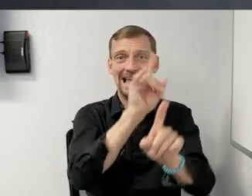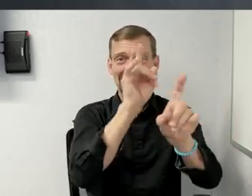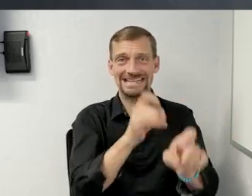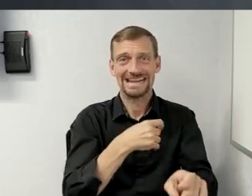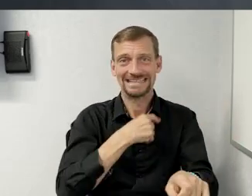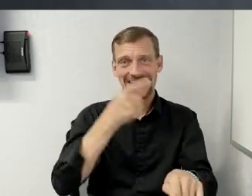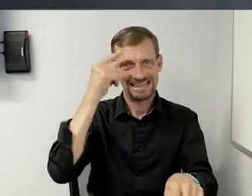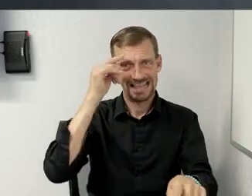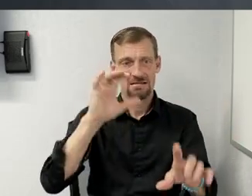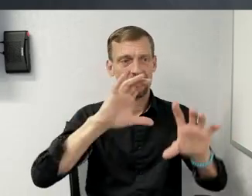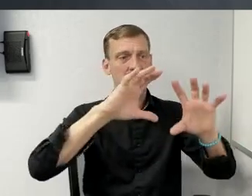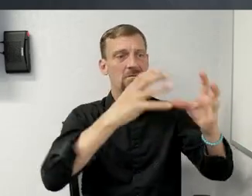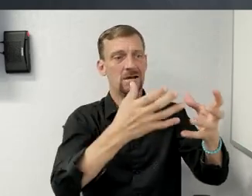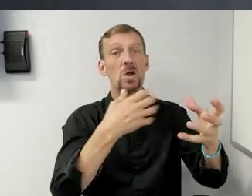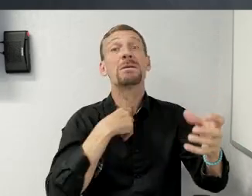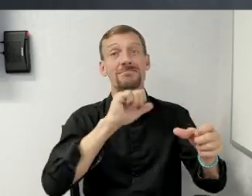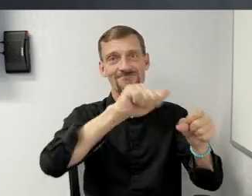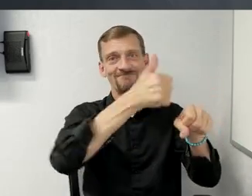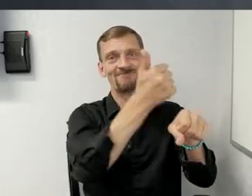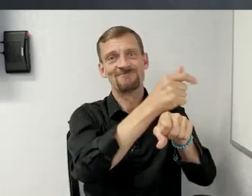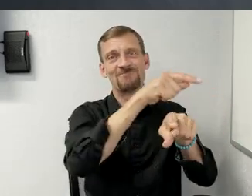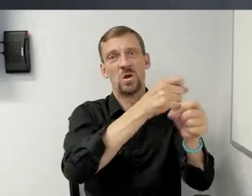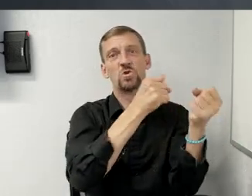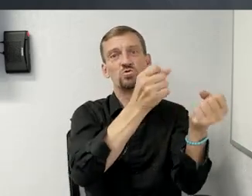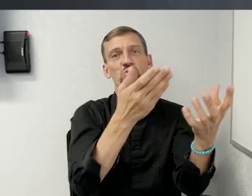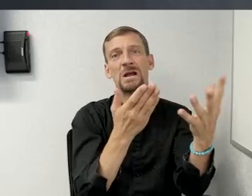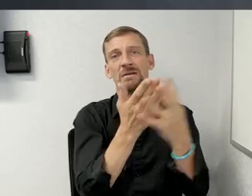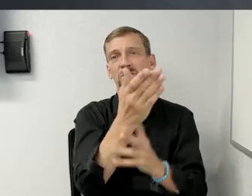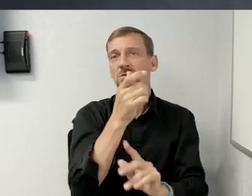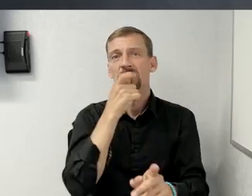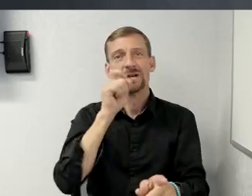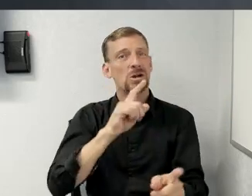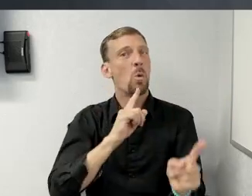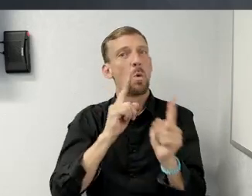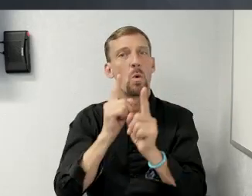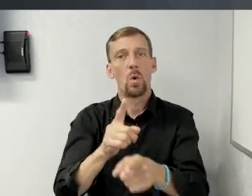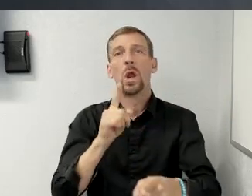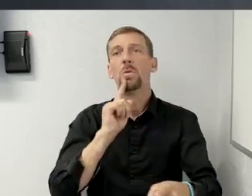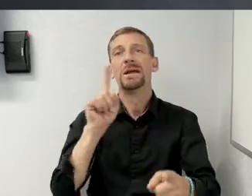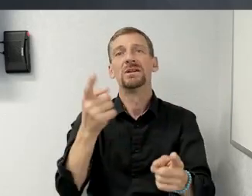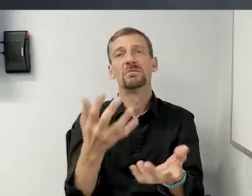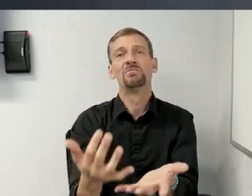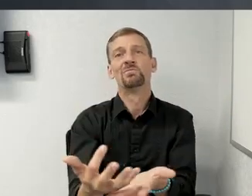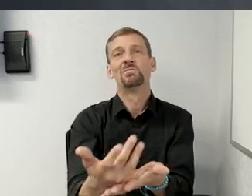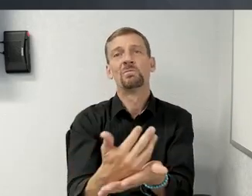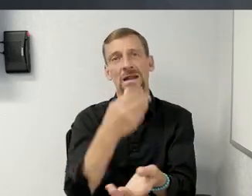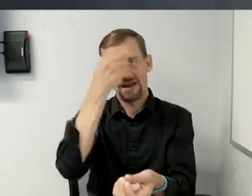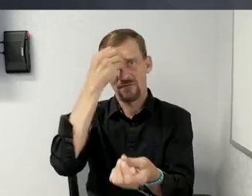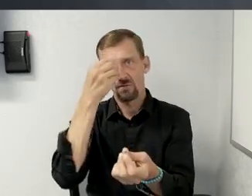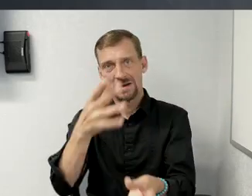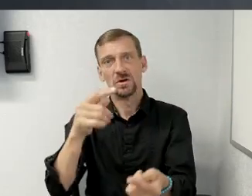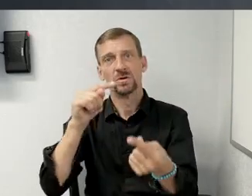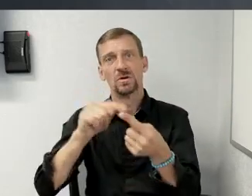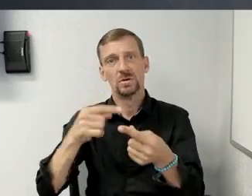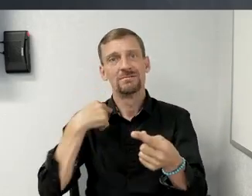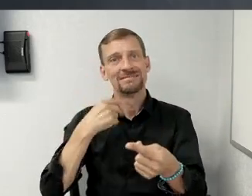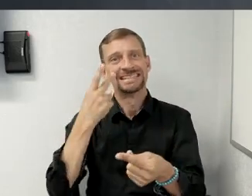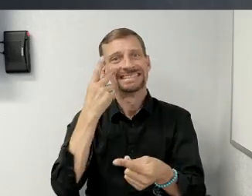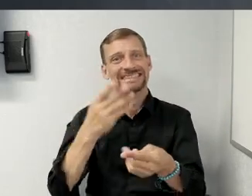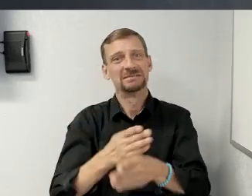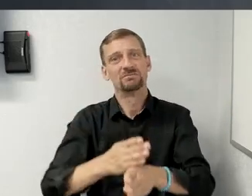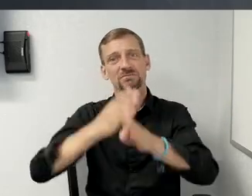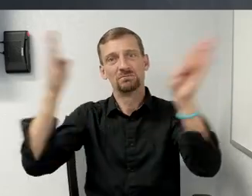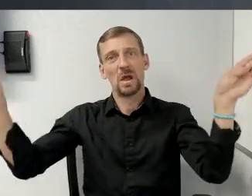could look at a drive-through. You don't need an order. We want to collect data to study the broader